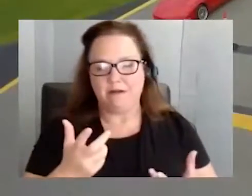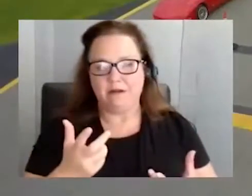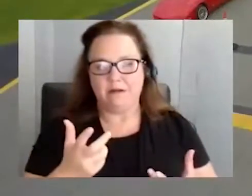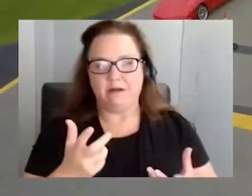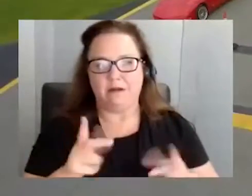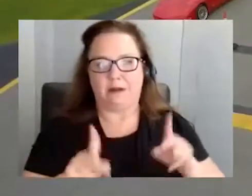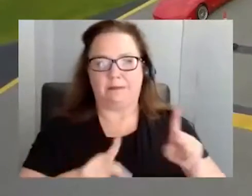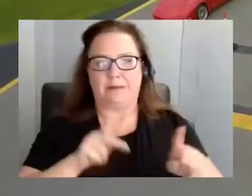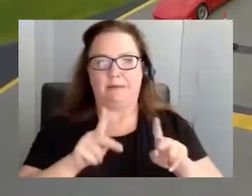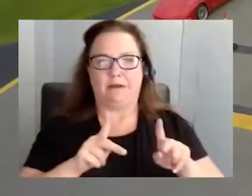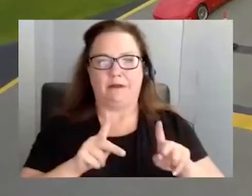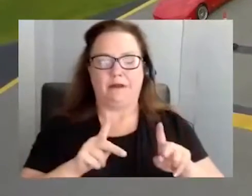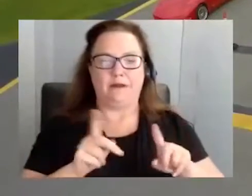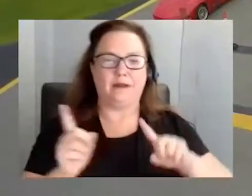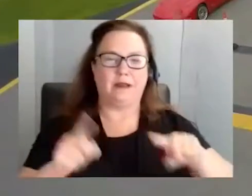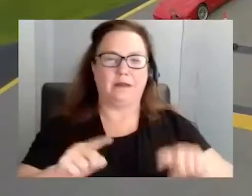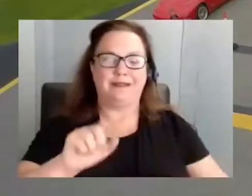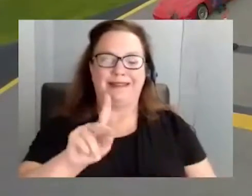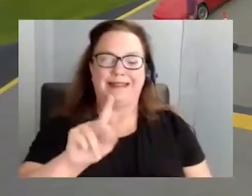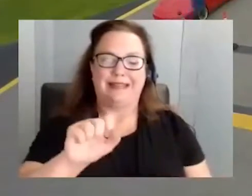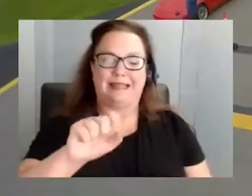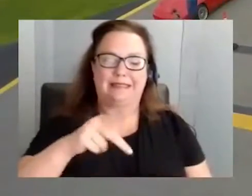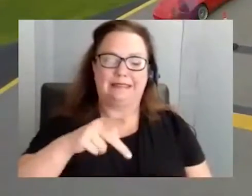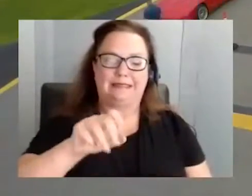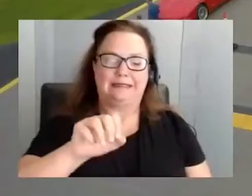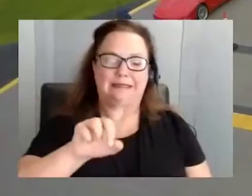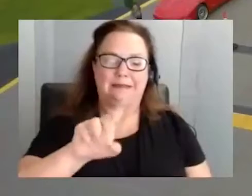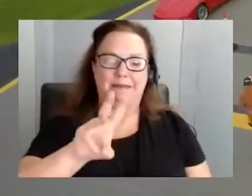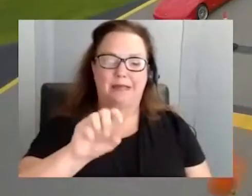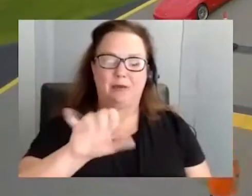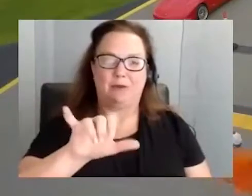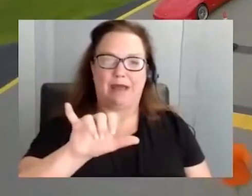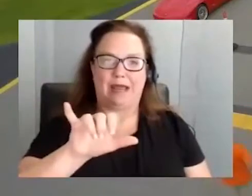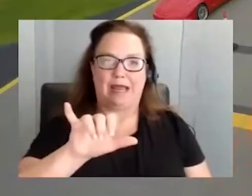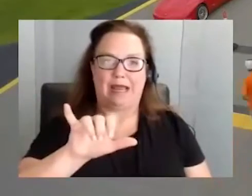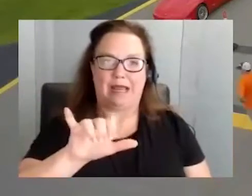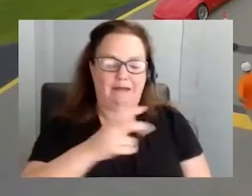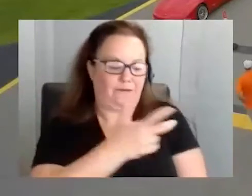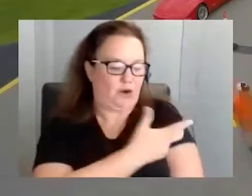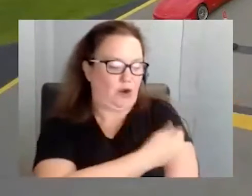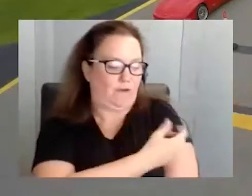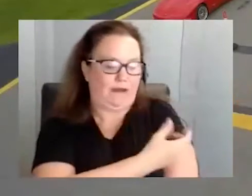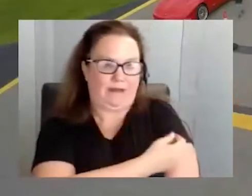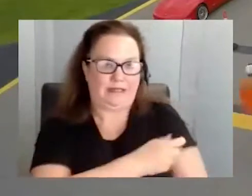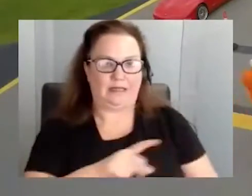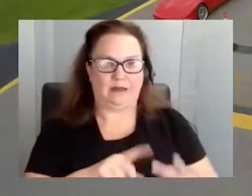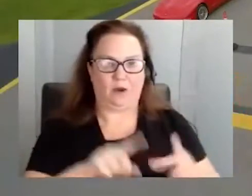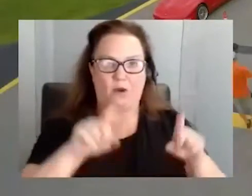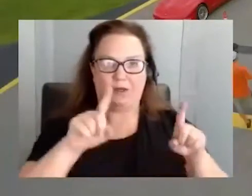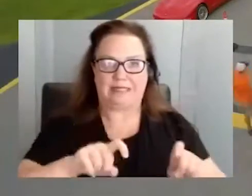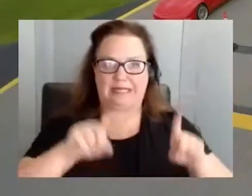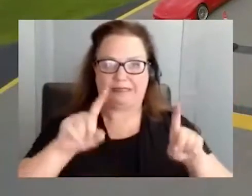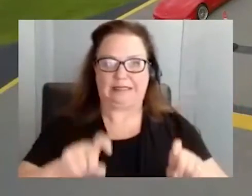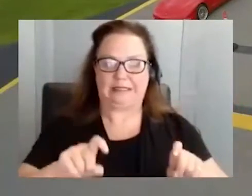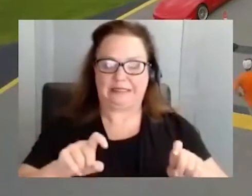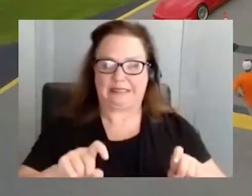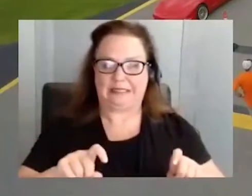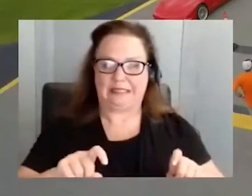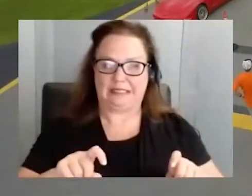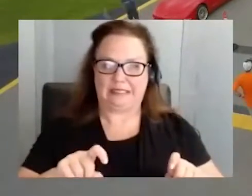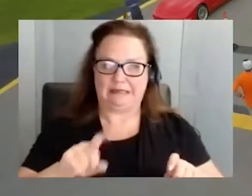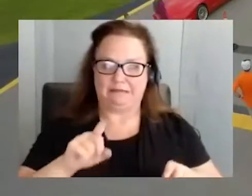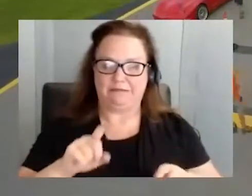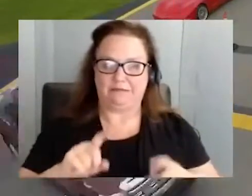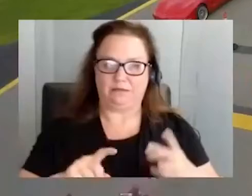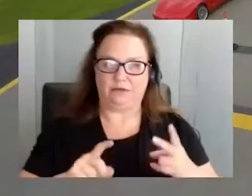people can come out to the Kansas Speedway, and if they come to get either a COVID vaccine or a COVID test, they can actually do